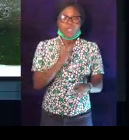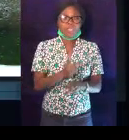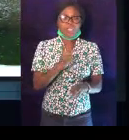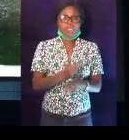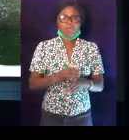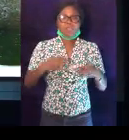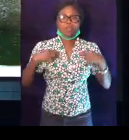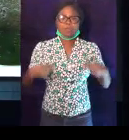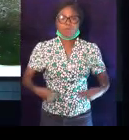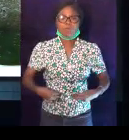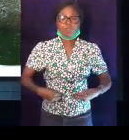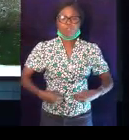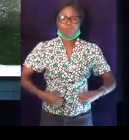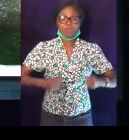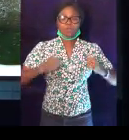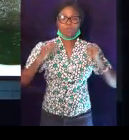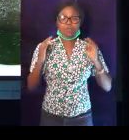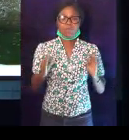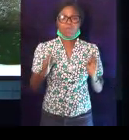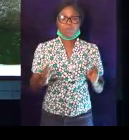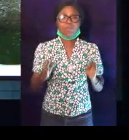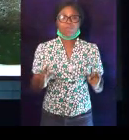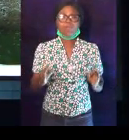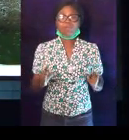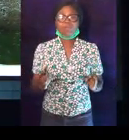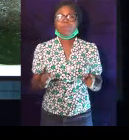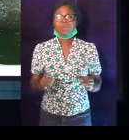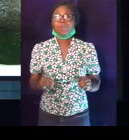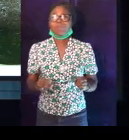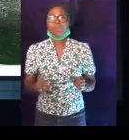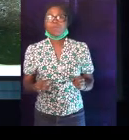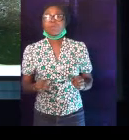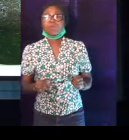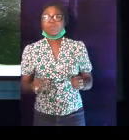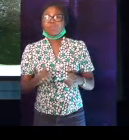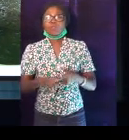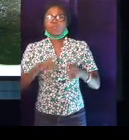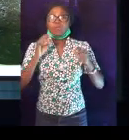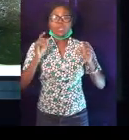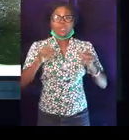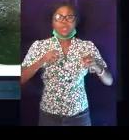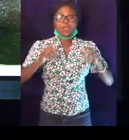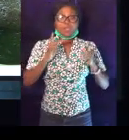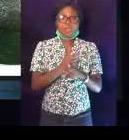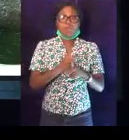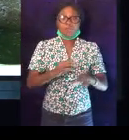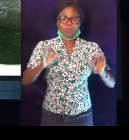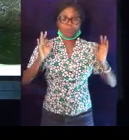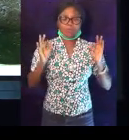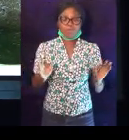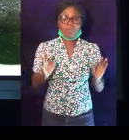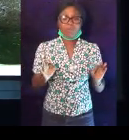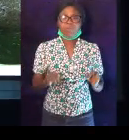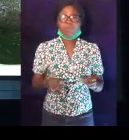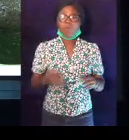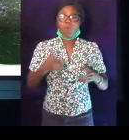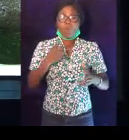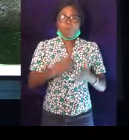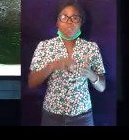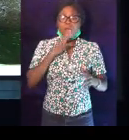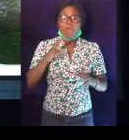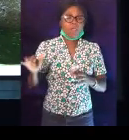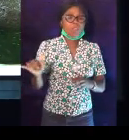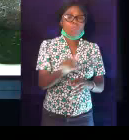the body well groomed. Things to be done to keep your body well groomed, to keep you fit, to keep you healthy. What are